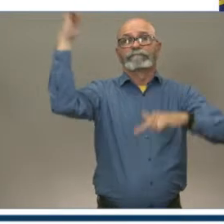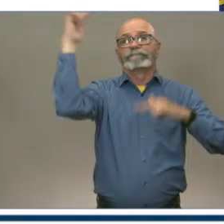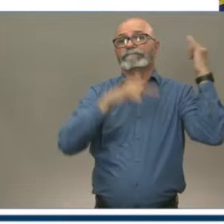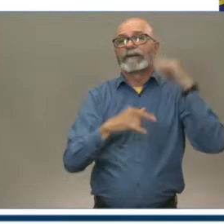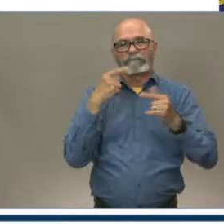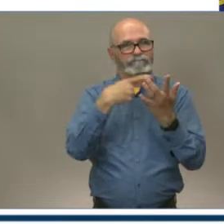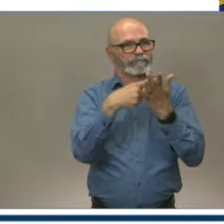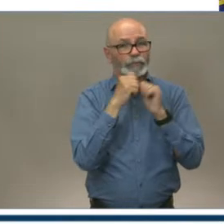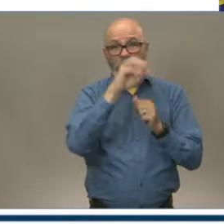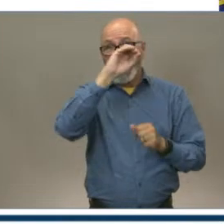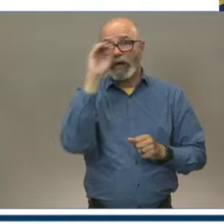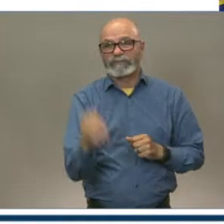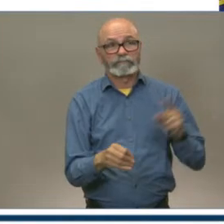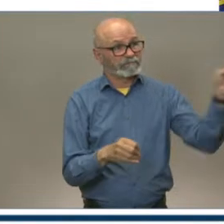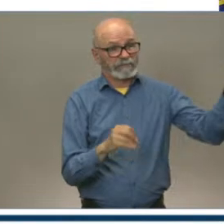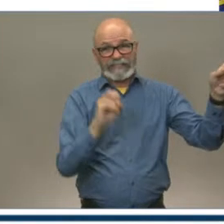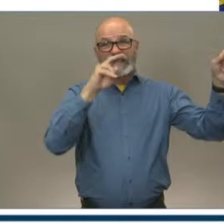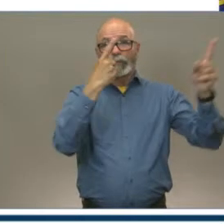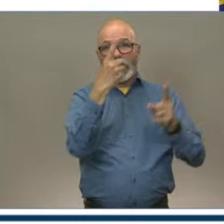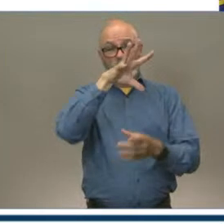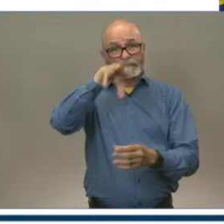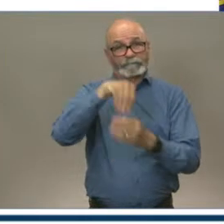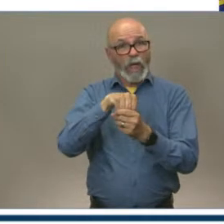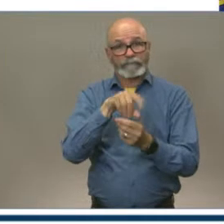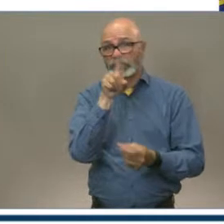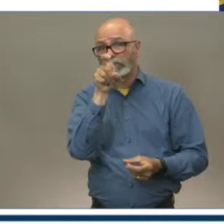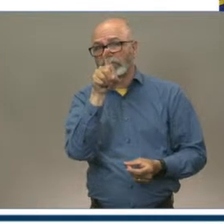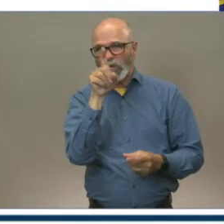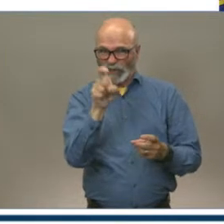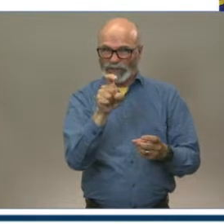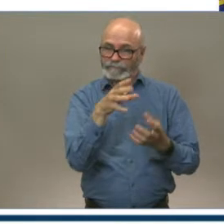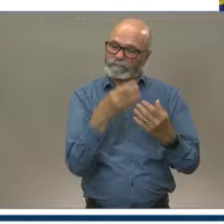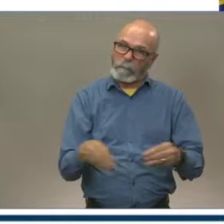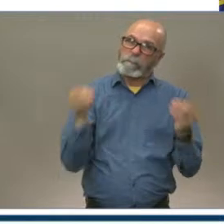discussions, and do you think there should be tougher restrictions when it comes to international flights?